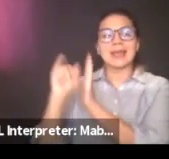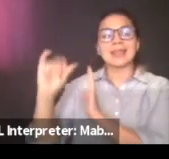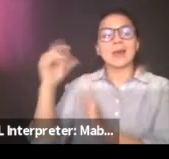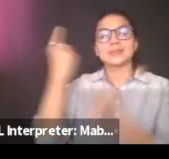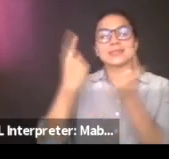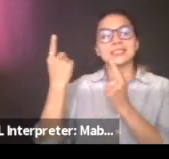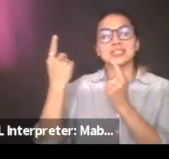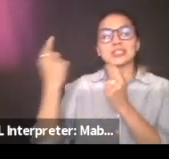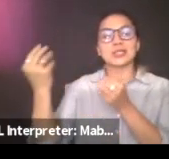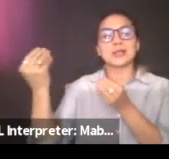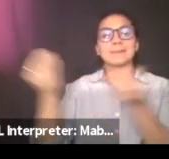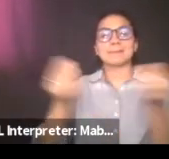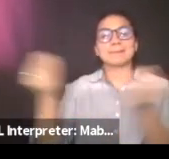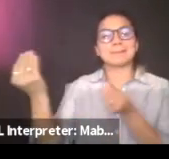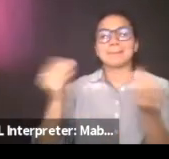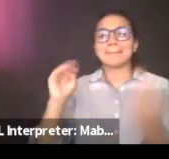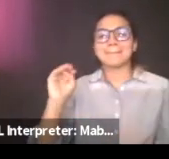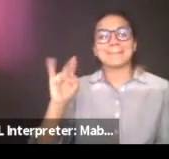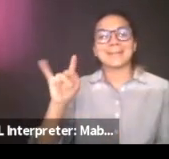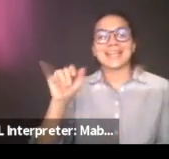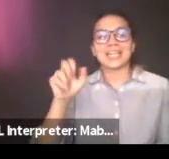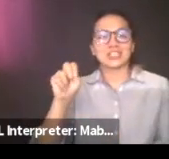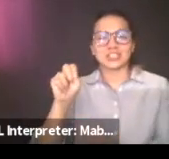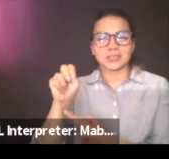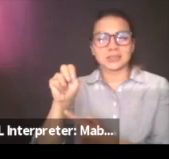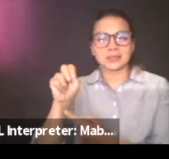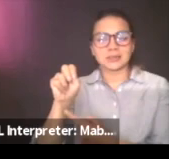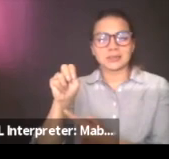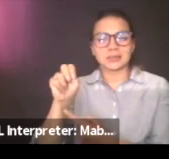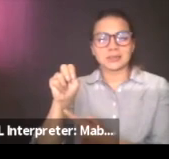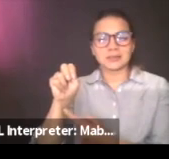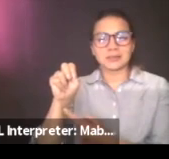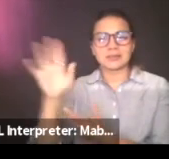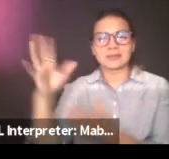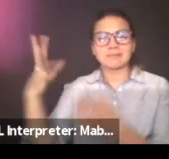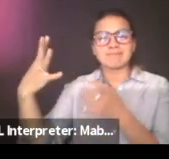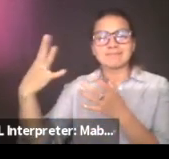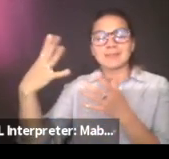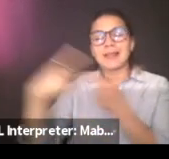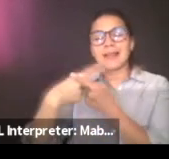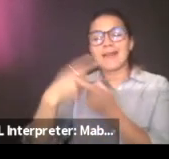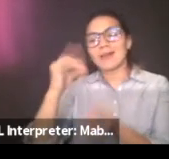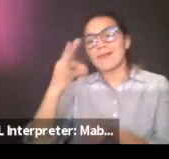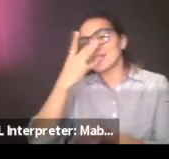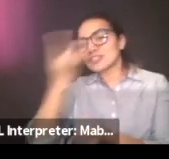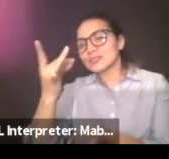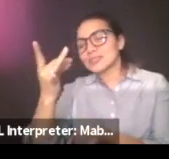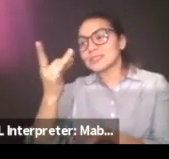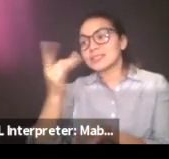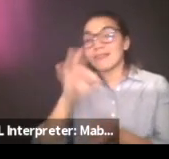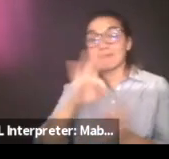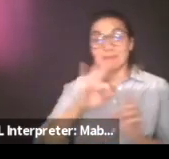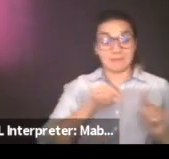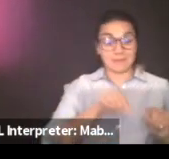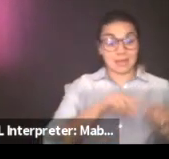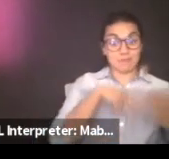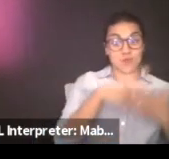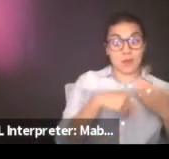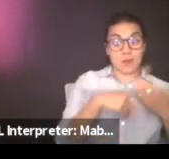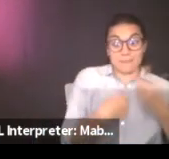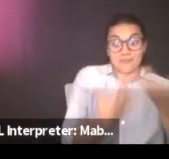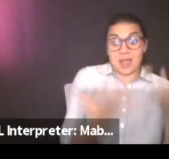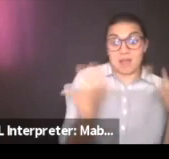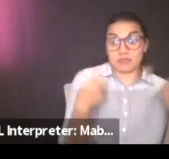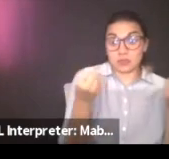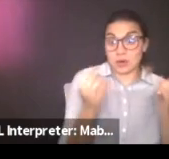for sexual and intimate partner violence, and that people actually felt that they were putting their organization's funding at risk for doing restorative